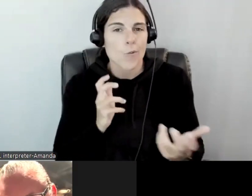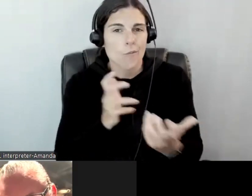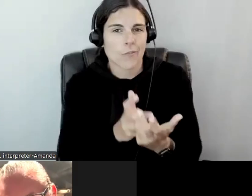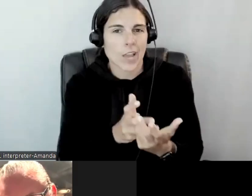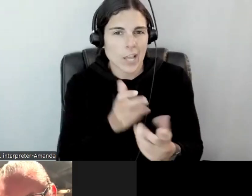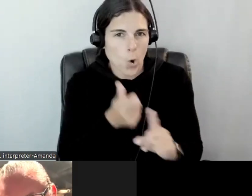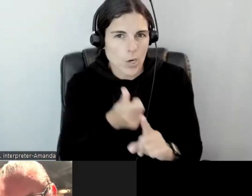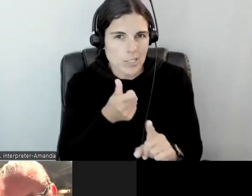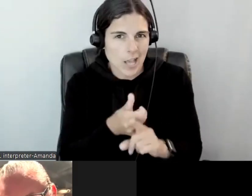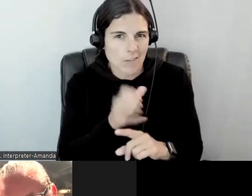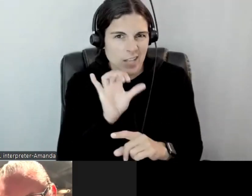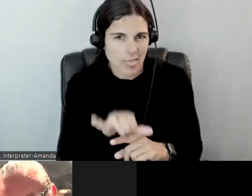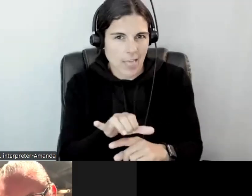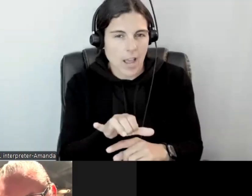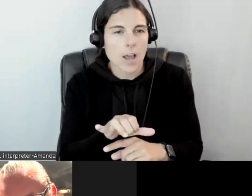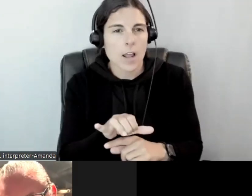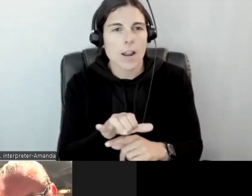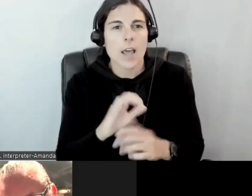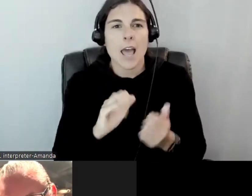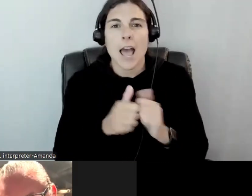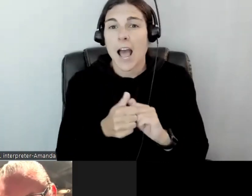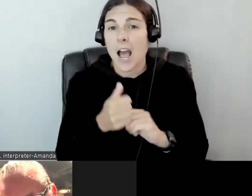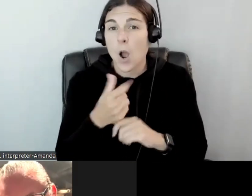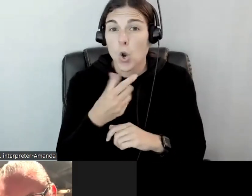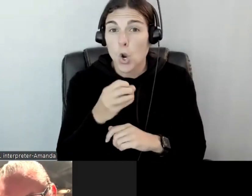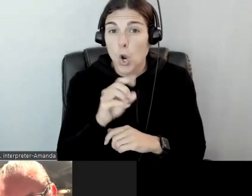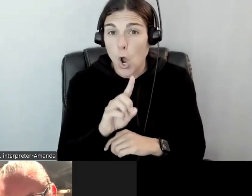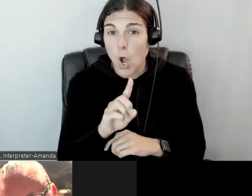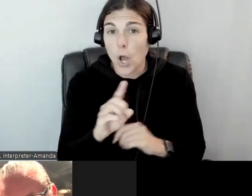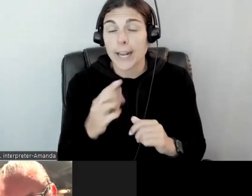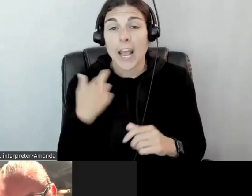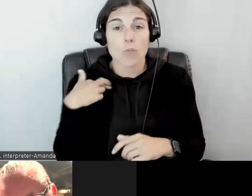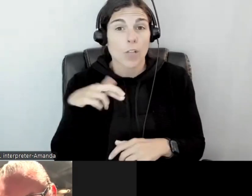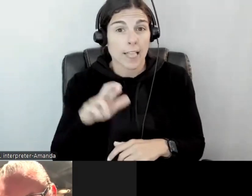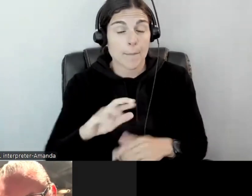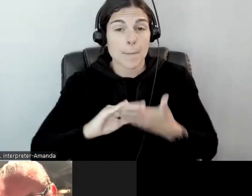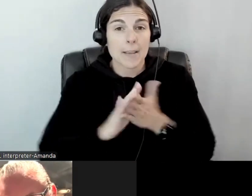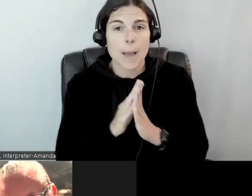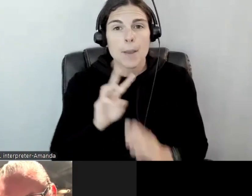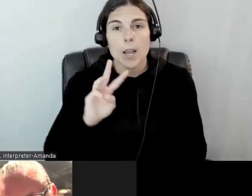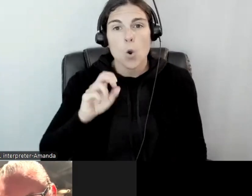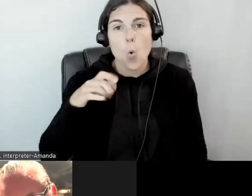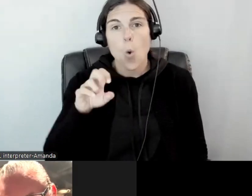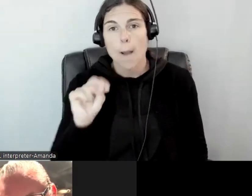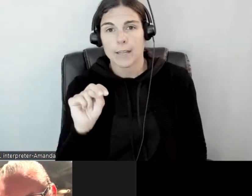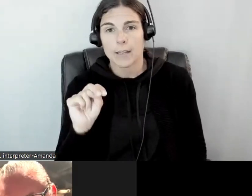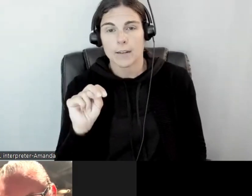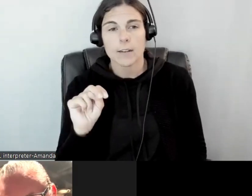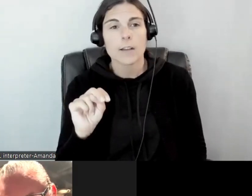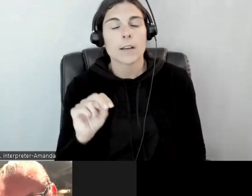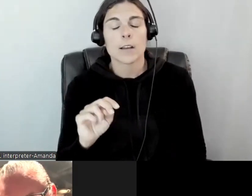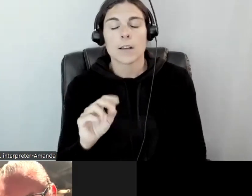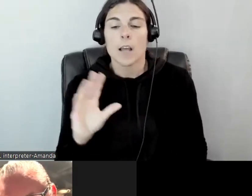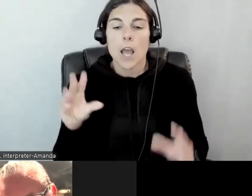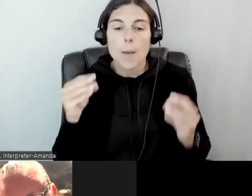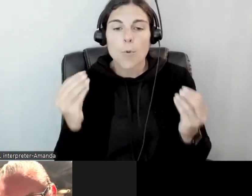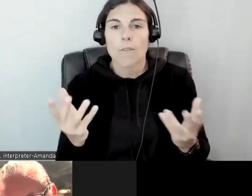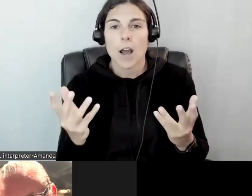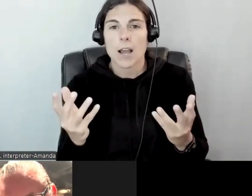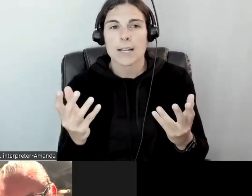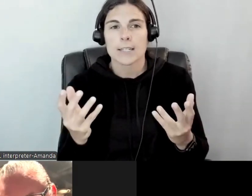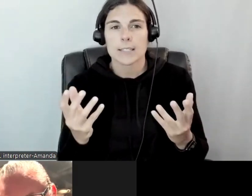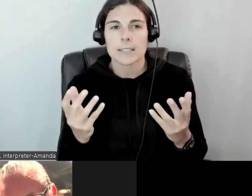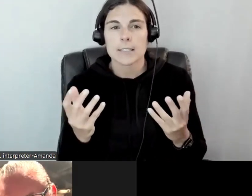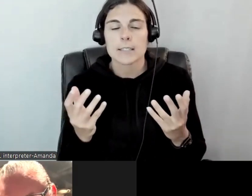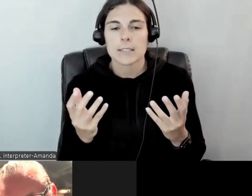ourselves into that, the way that God and religion is being weaponized, I think it just provides fuel for